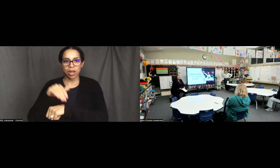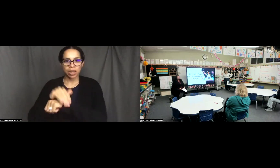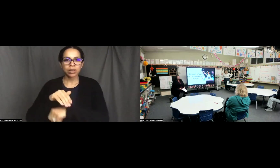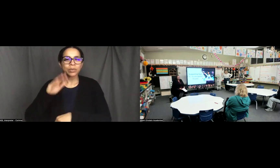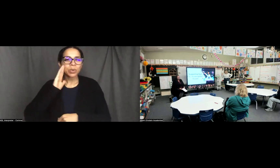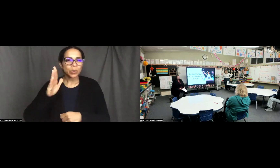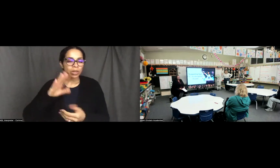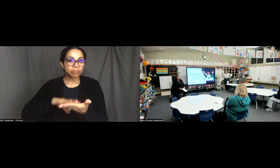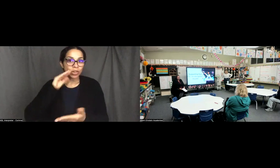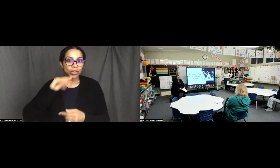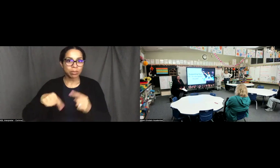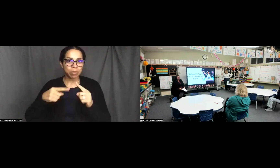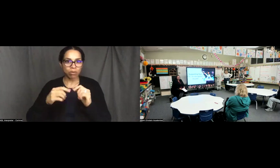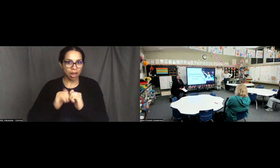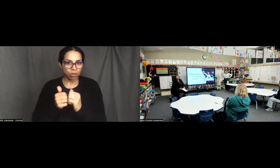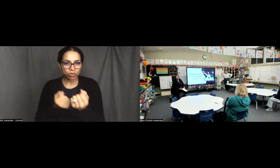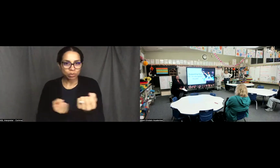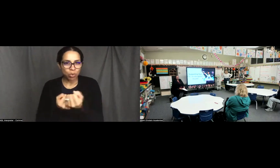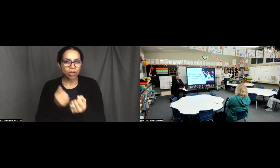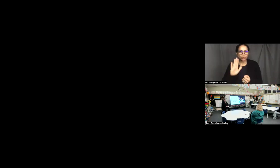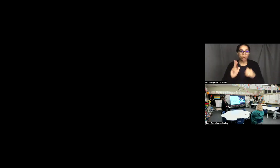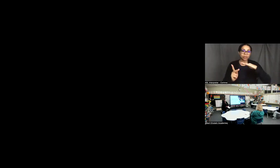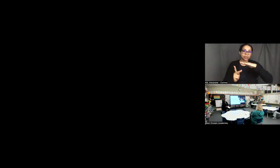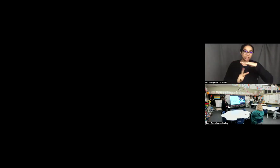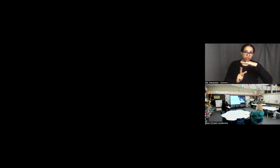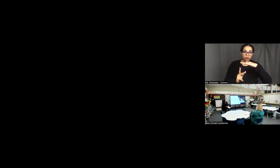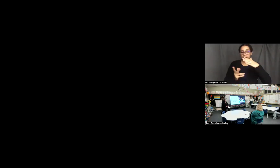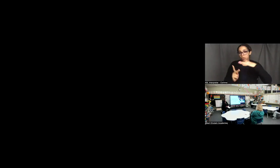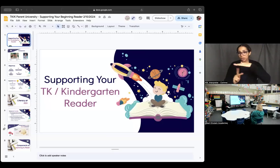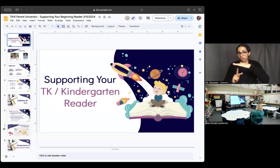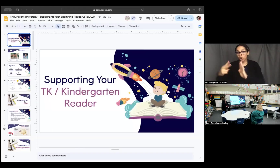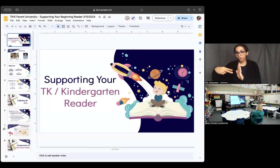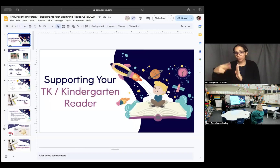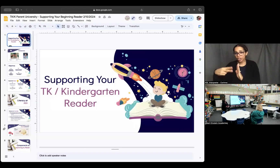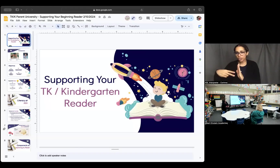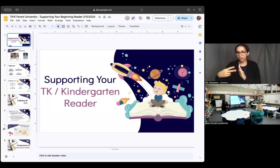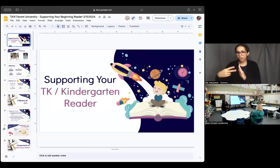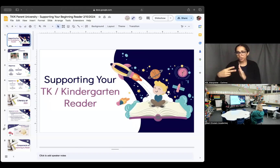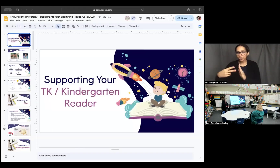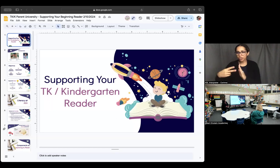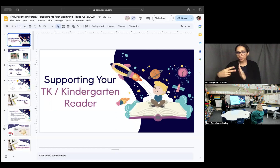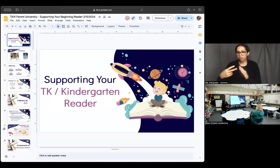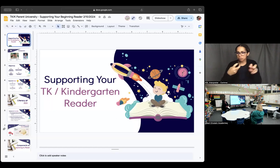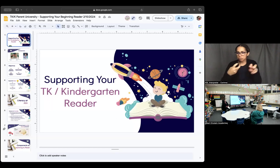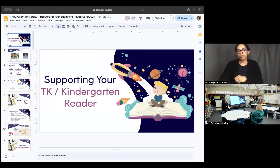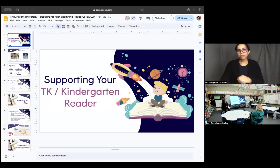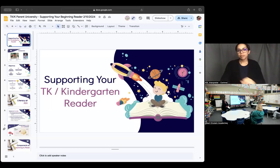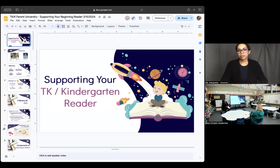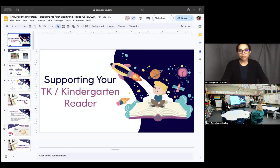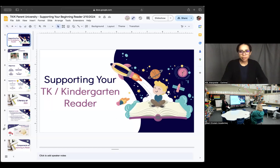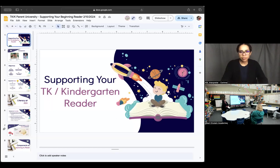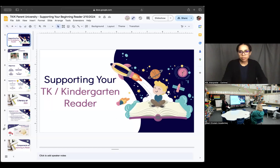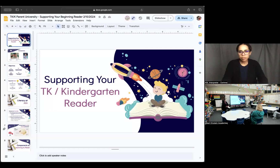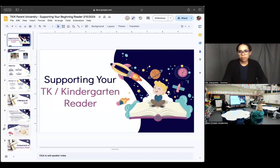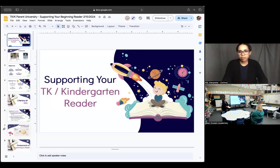about supporting your transitional kindergarten or kindergarten reader. We have Mrs. Kitzman here with us. She